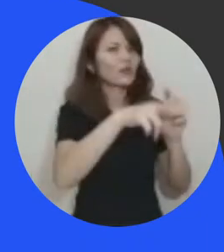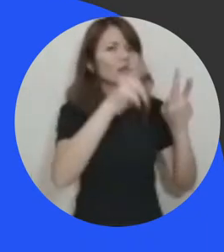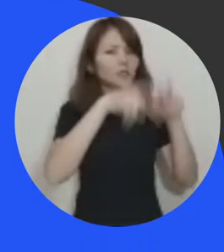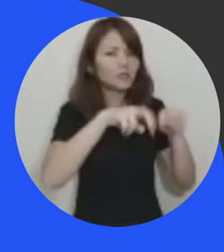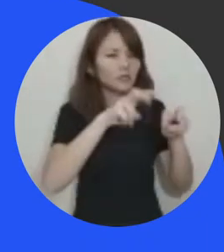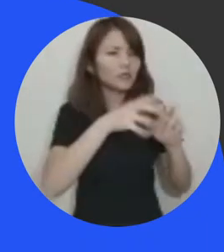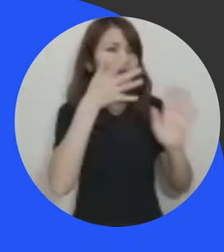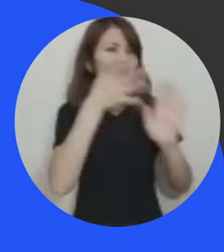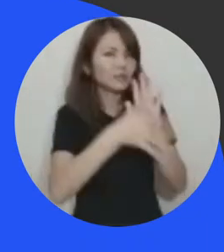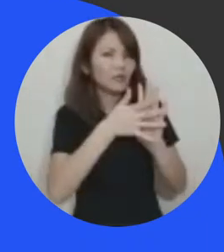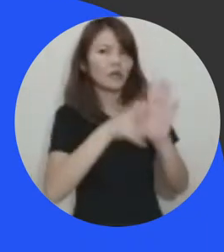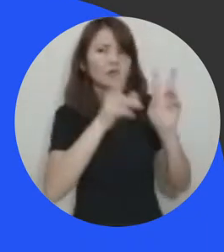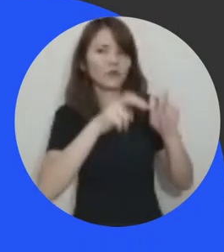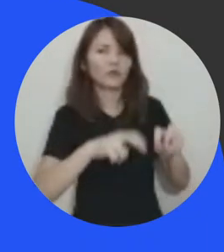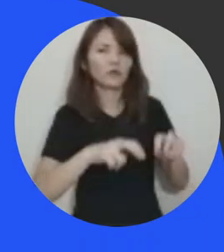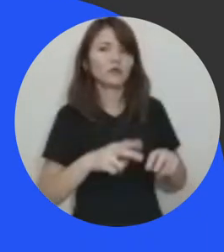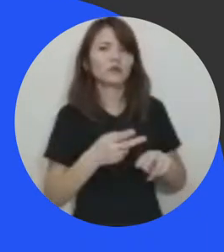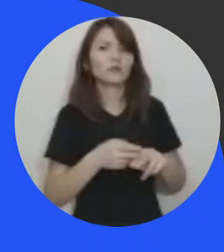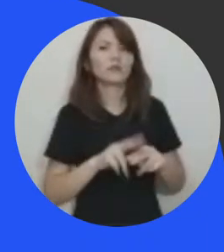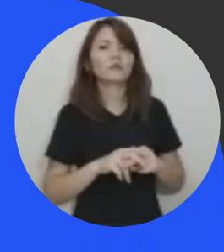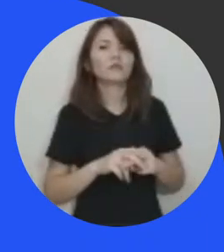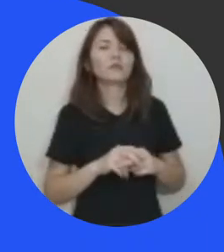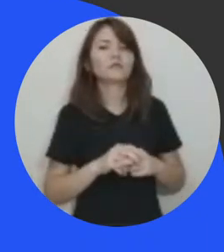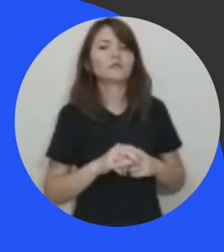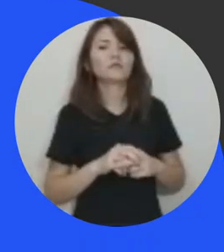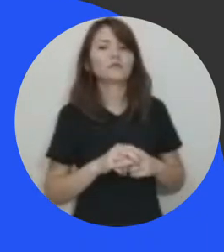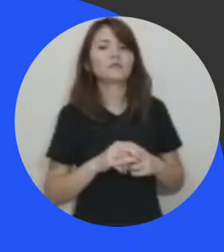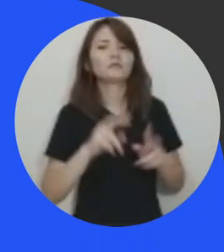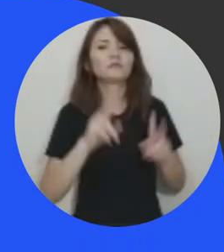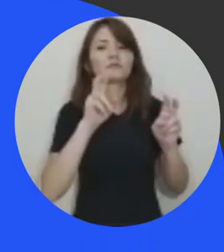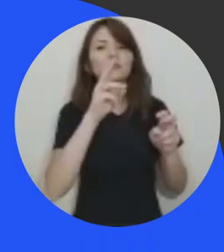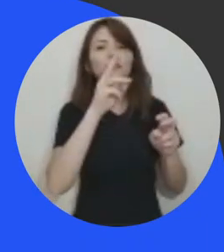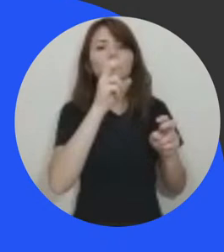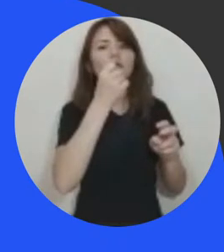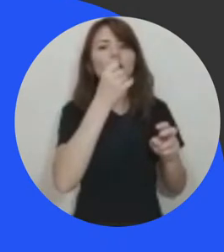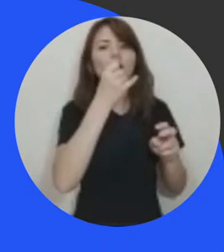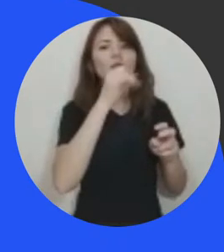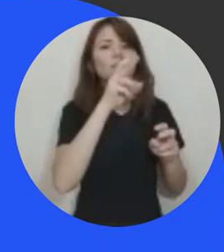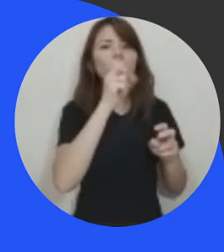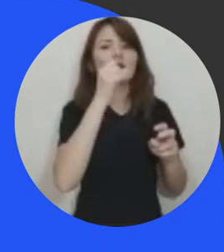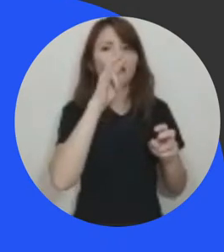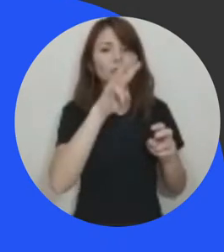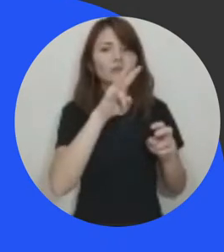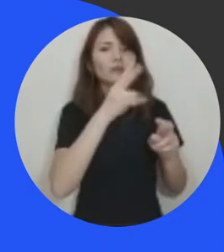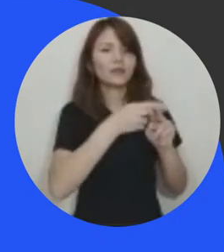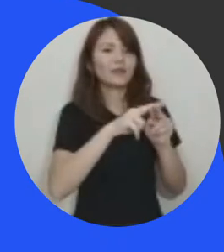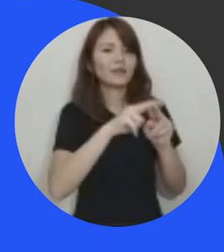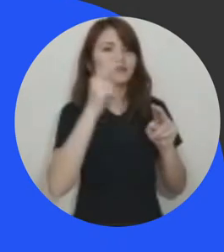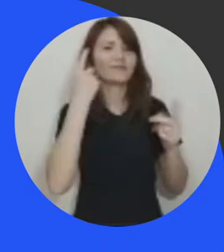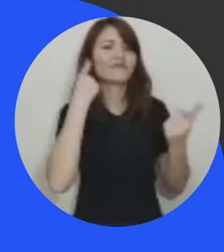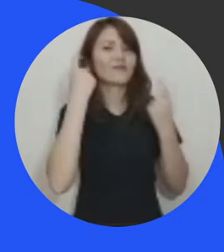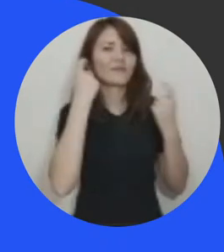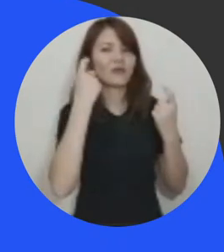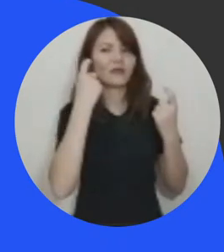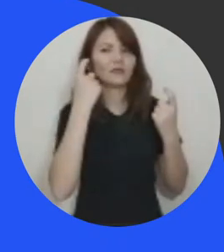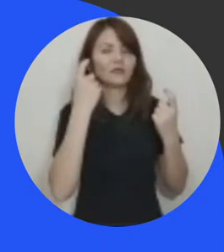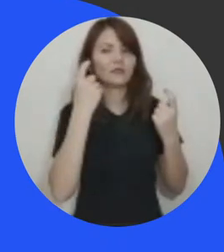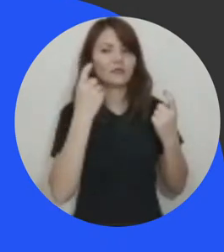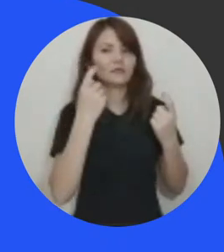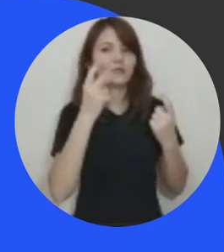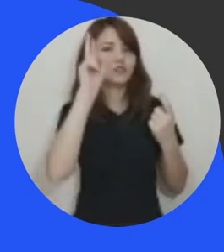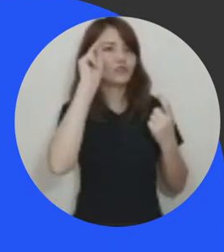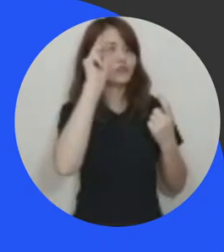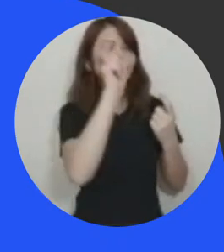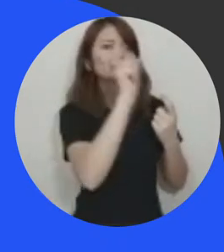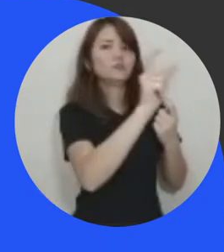by our clinicians. So this is a timeline. So you have dates along the bottom and you have colored blocks. And the colored